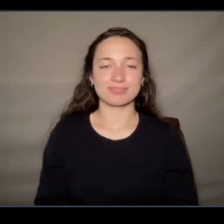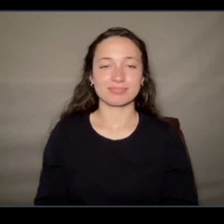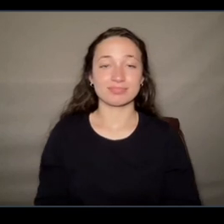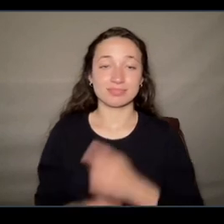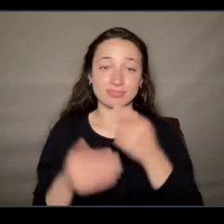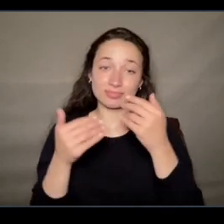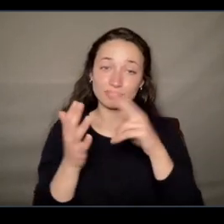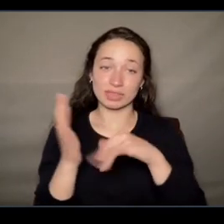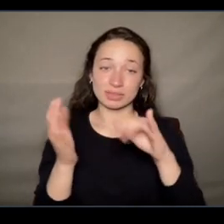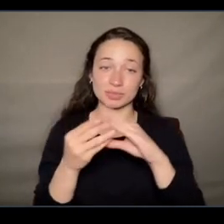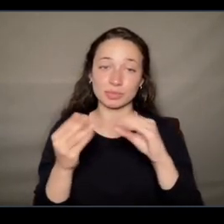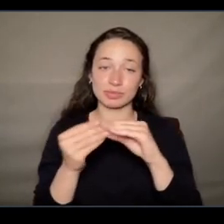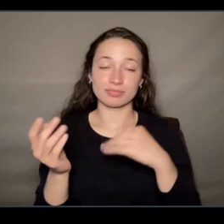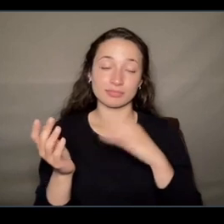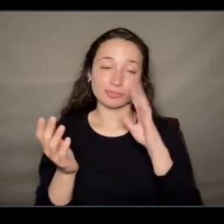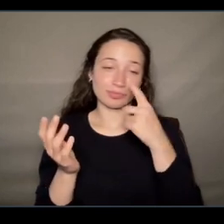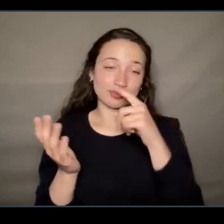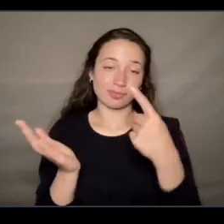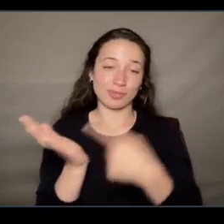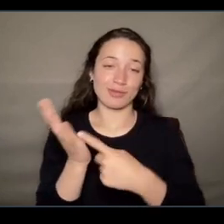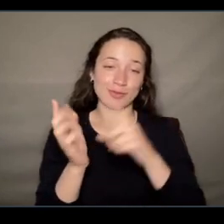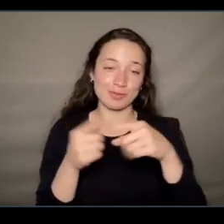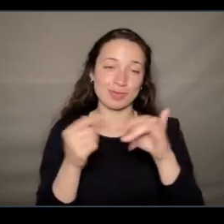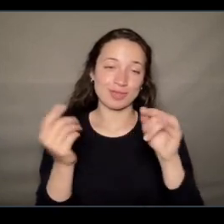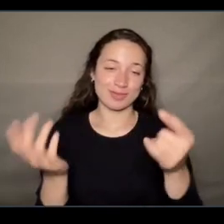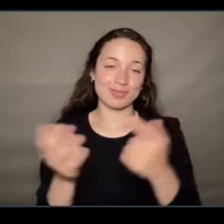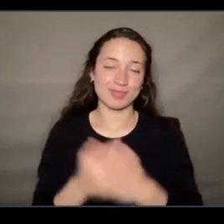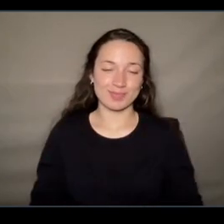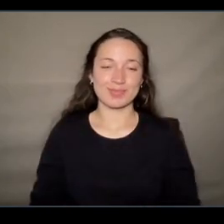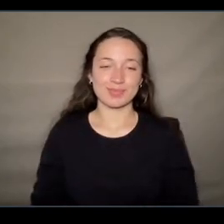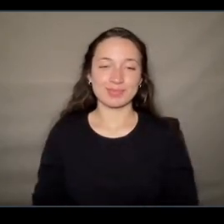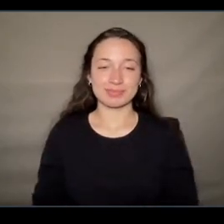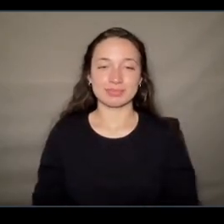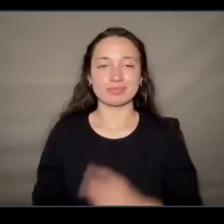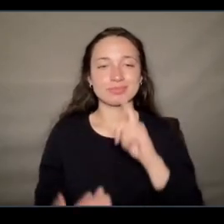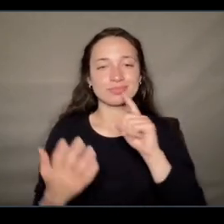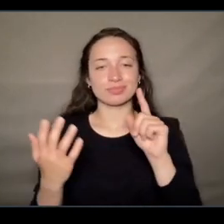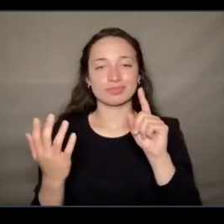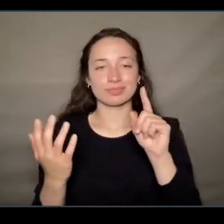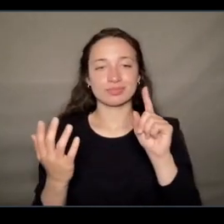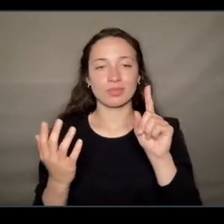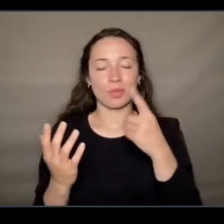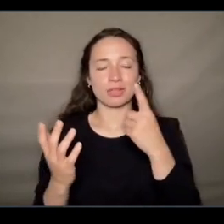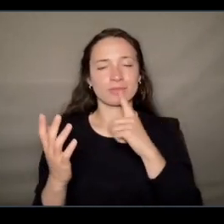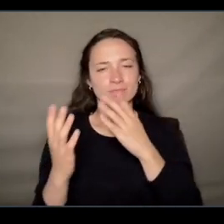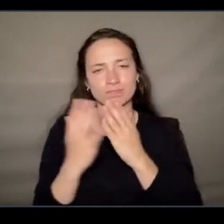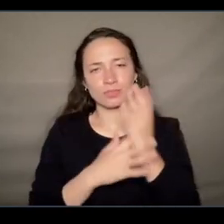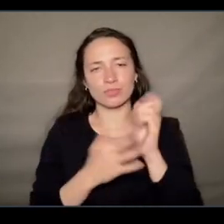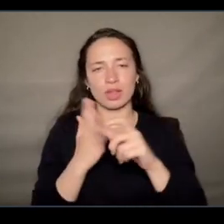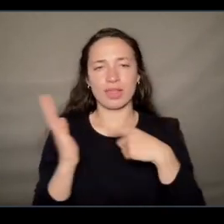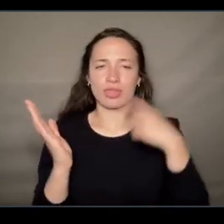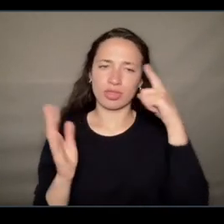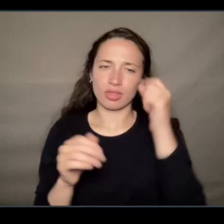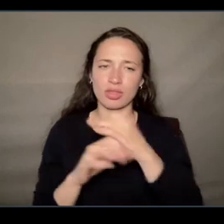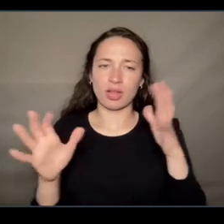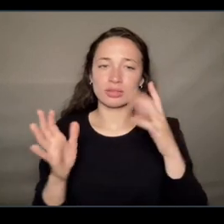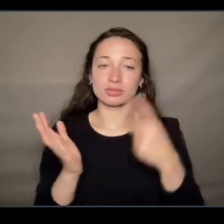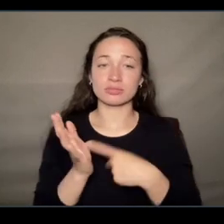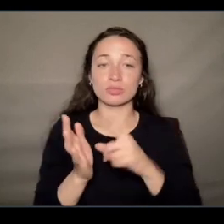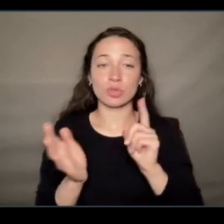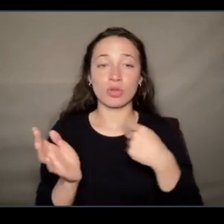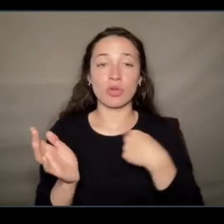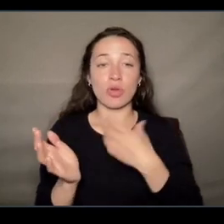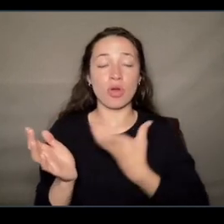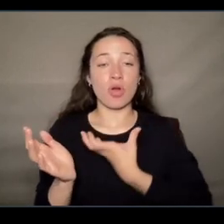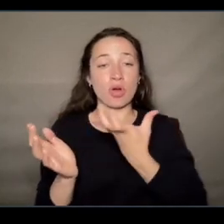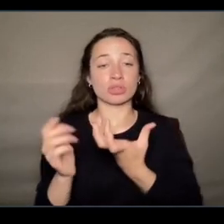If you ever read that story, I'd love to talk about it. It was only through writing that I thought sometimes